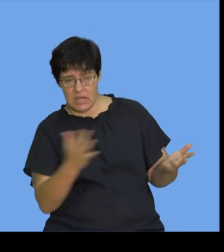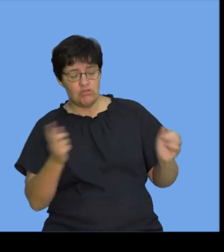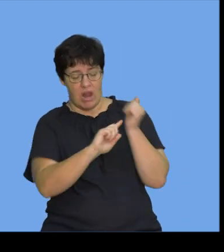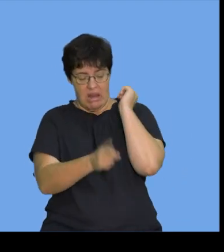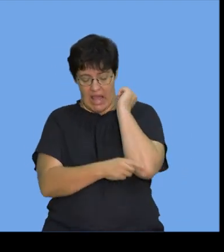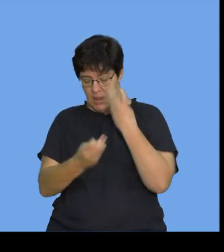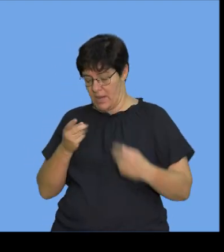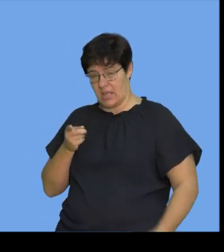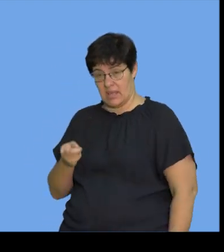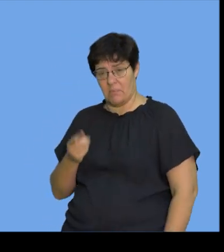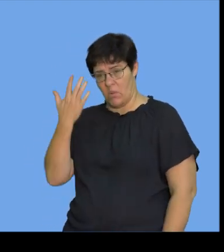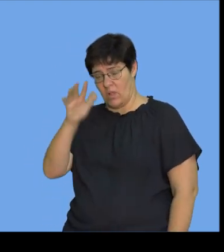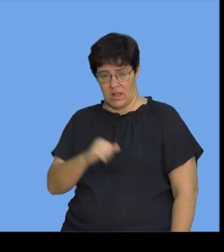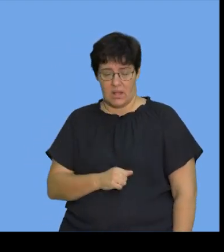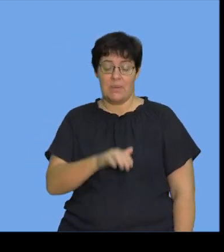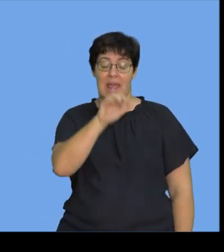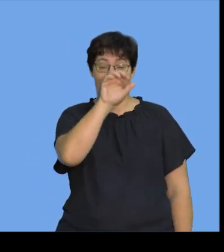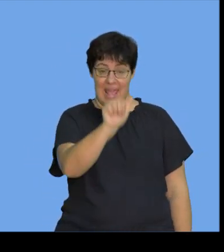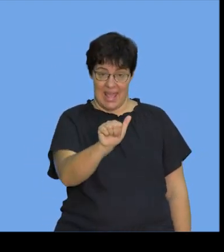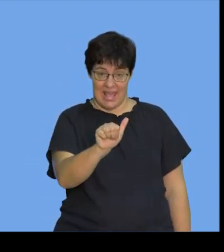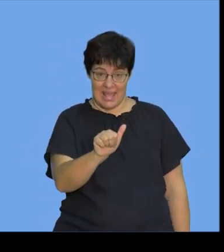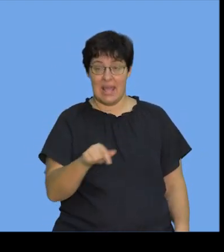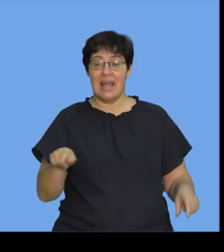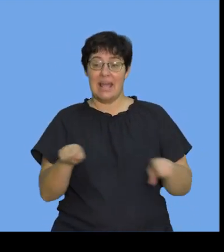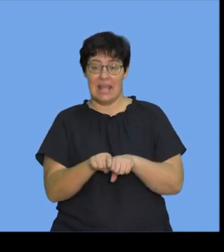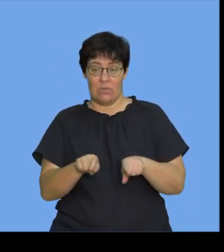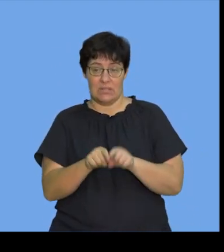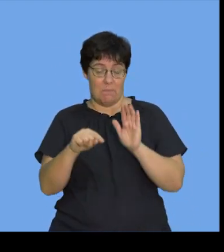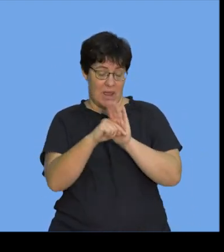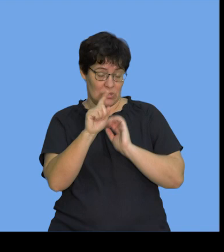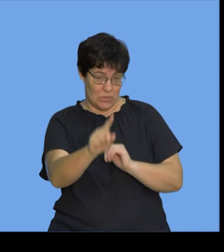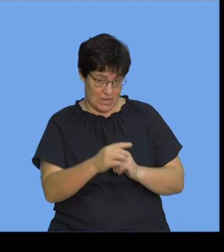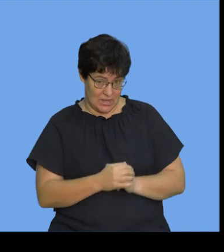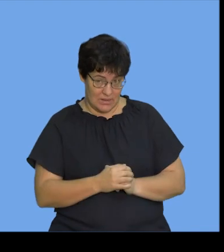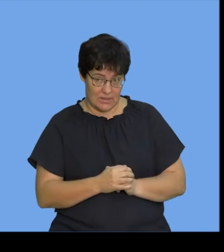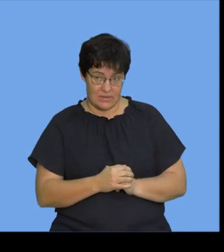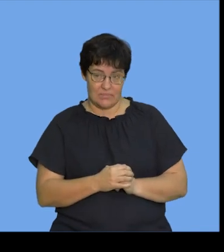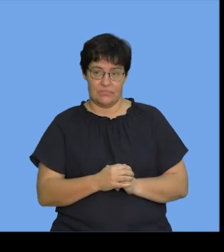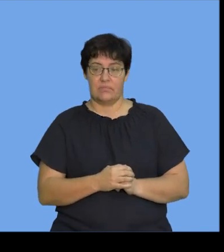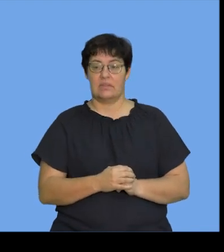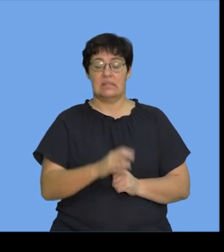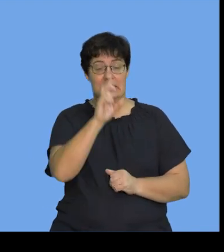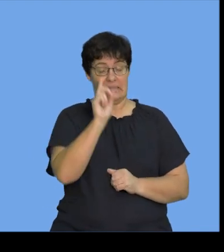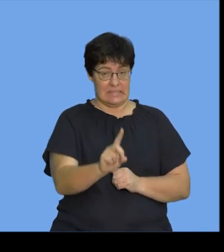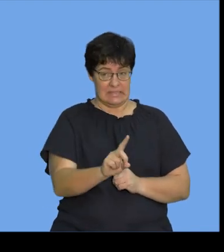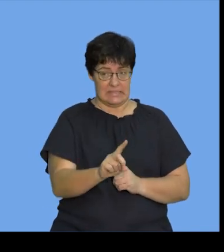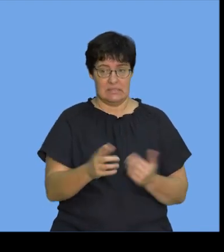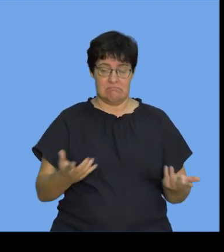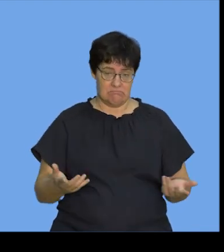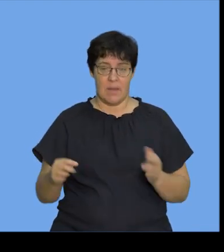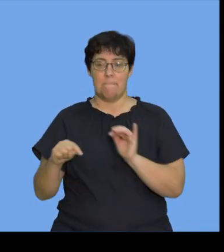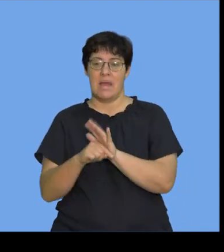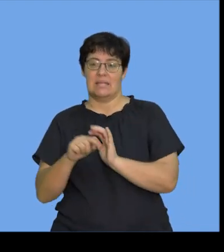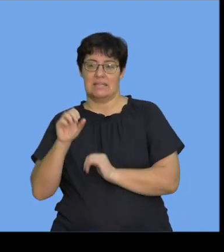So this will be a is equals to minus 1. The value of d will be minus